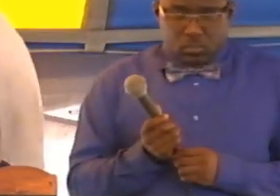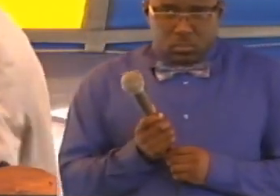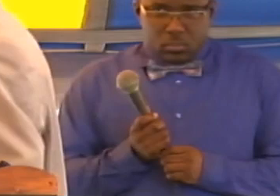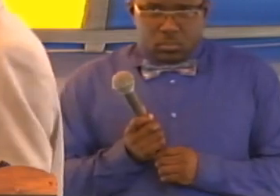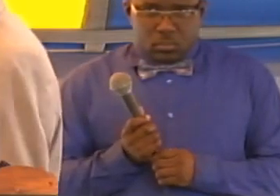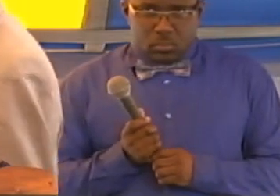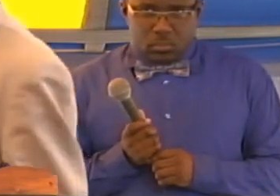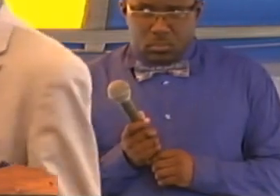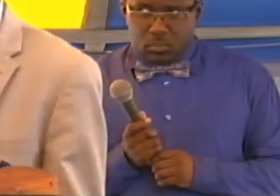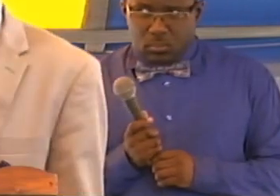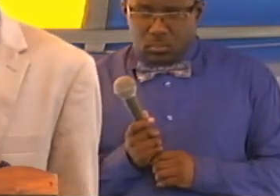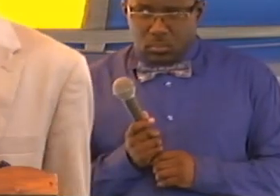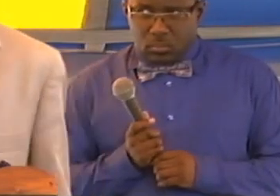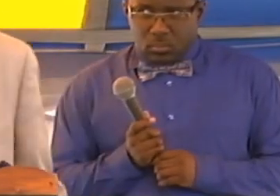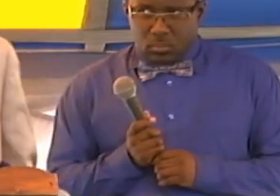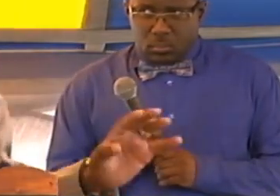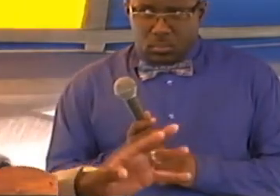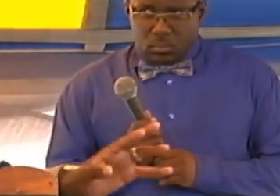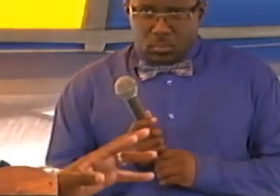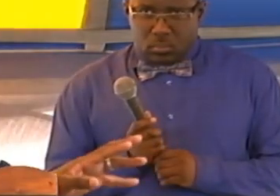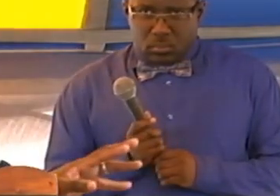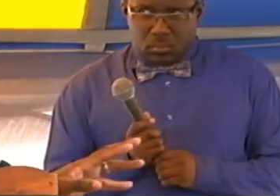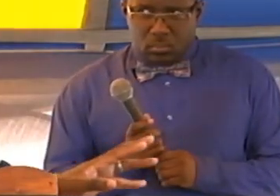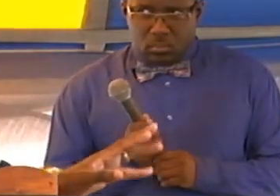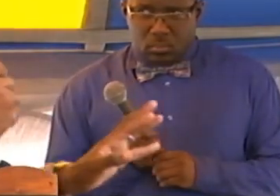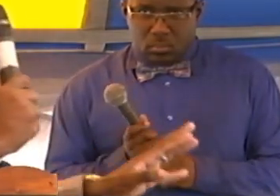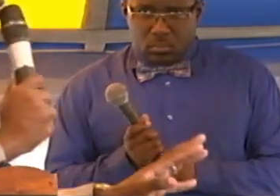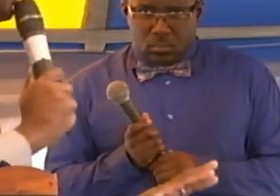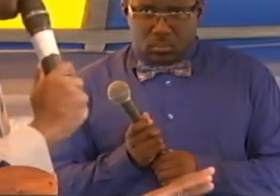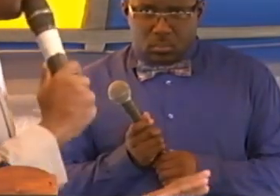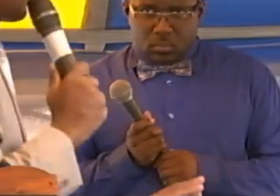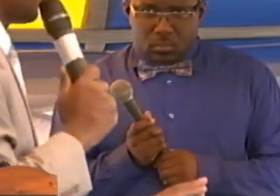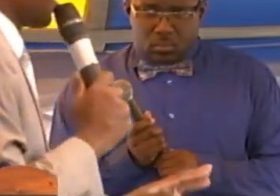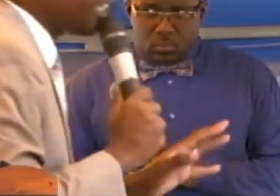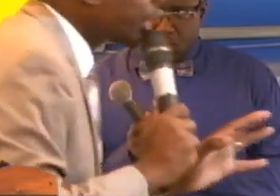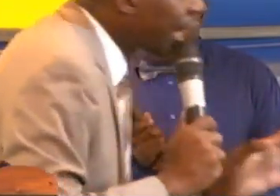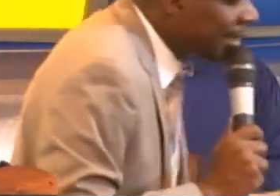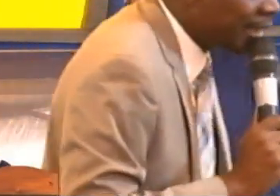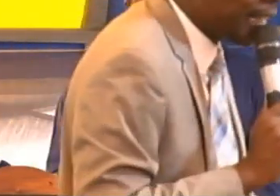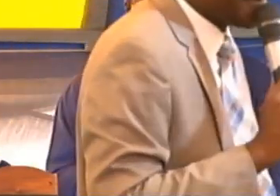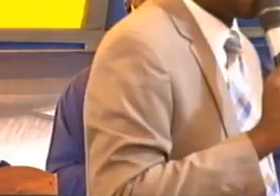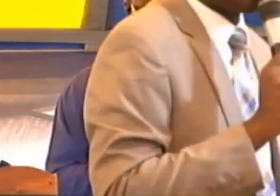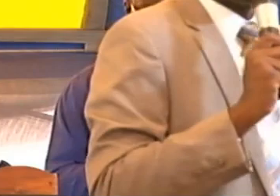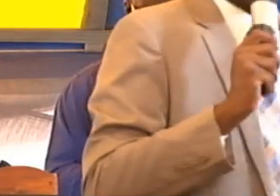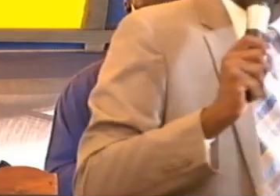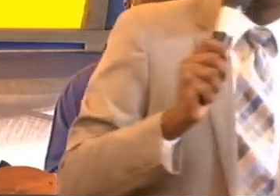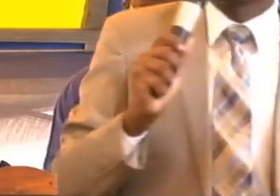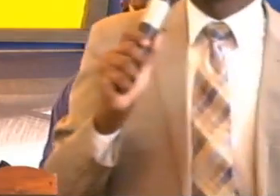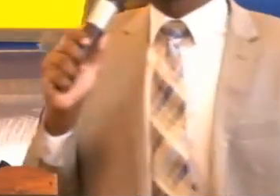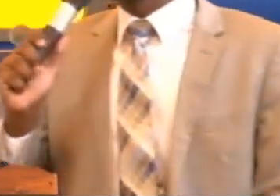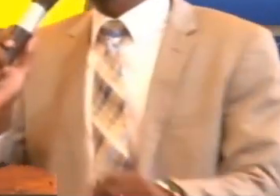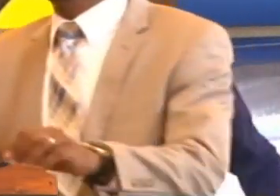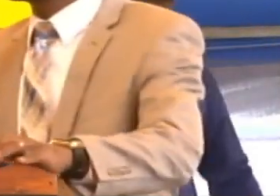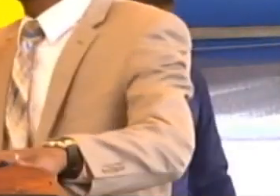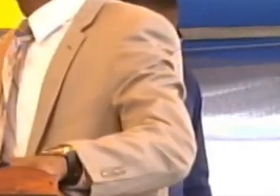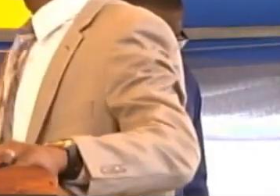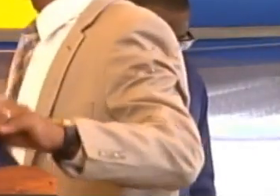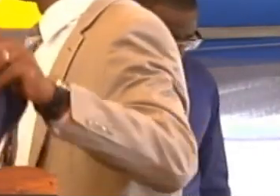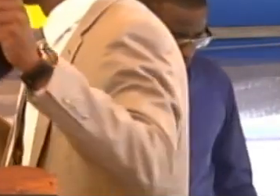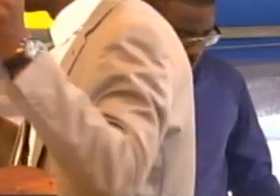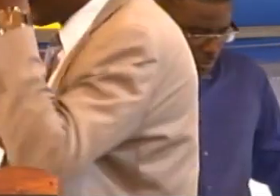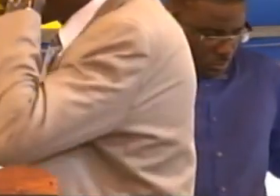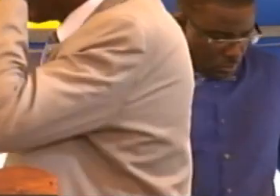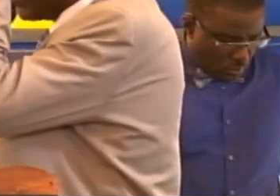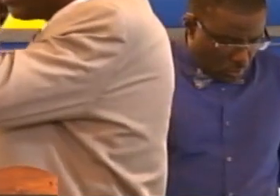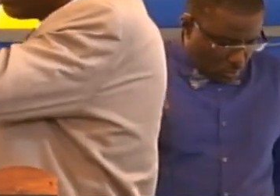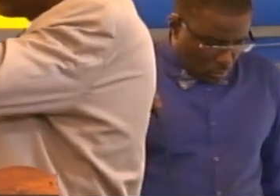him. Amen. When redeemed by his side, I shall stand. You know, the woman who wrote that song was blind.